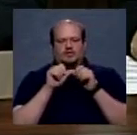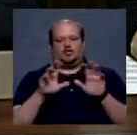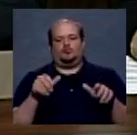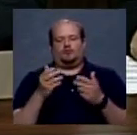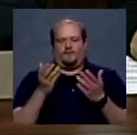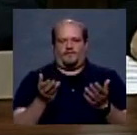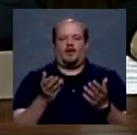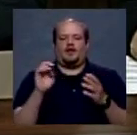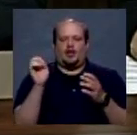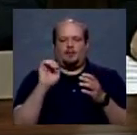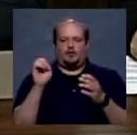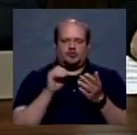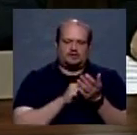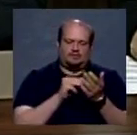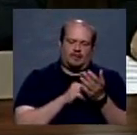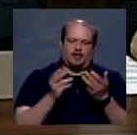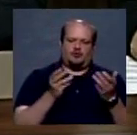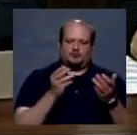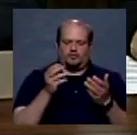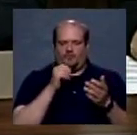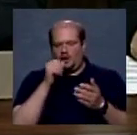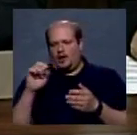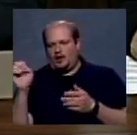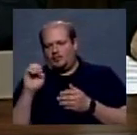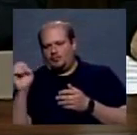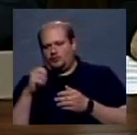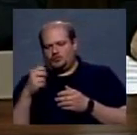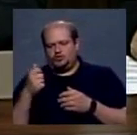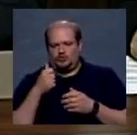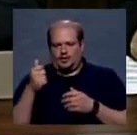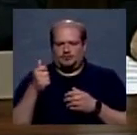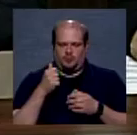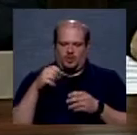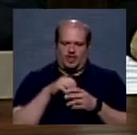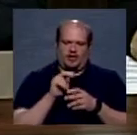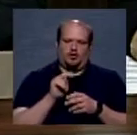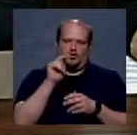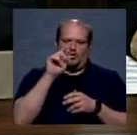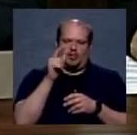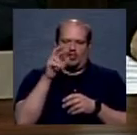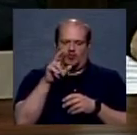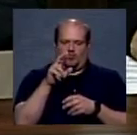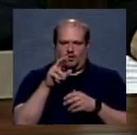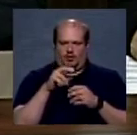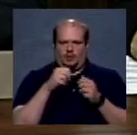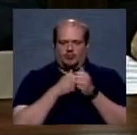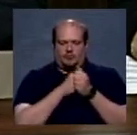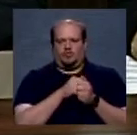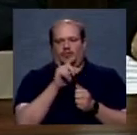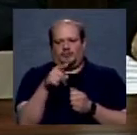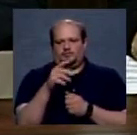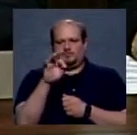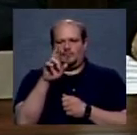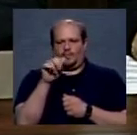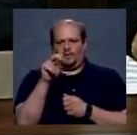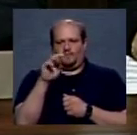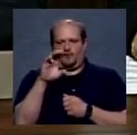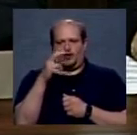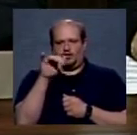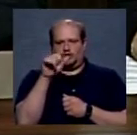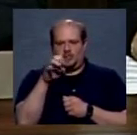provide emergency medical services and non-emergency routine transports in North Little Rock pursuant to an exclusive franchise, and for other